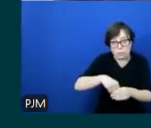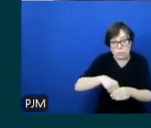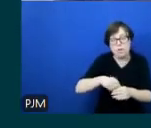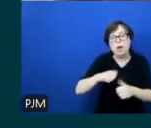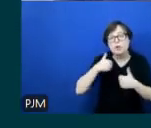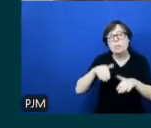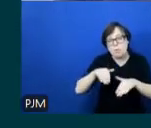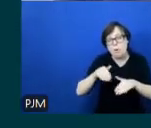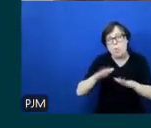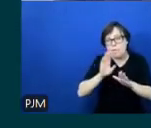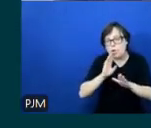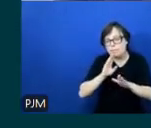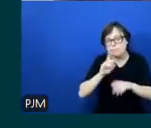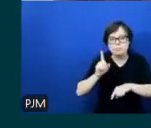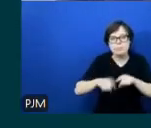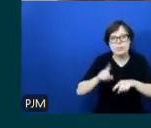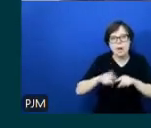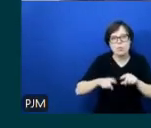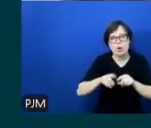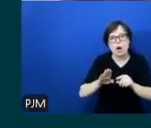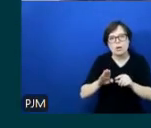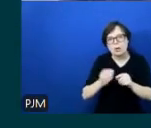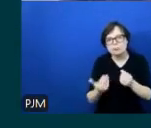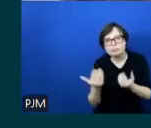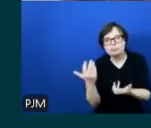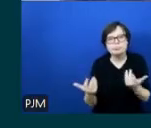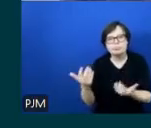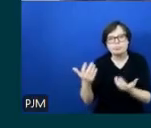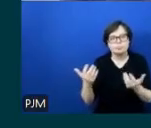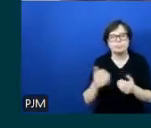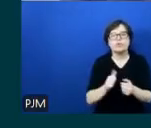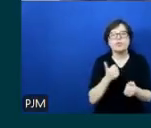high genetic diversity.